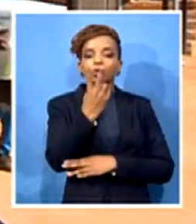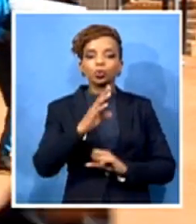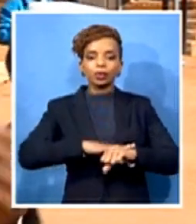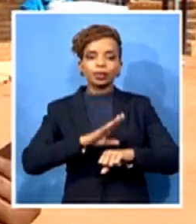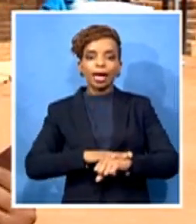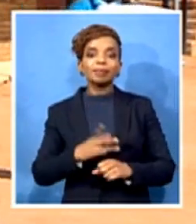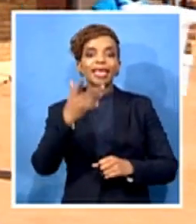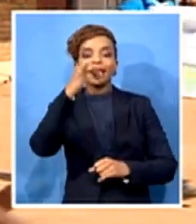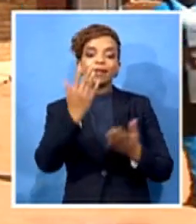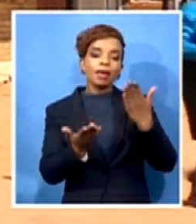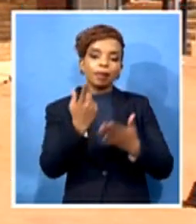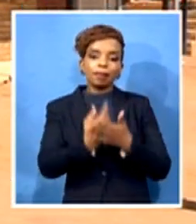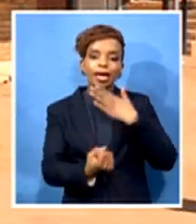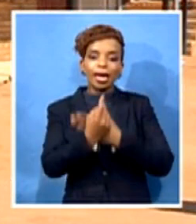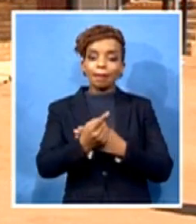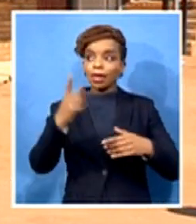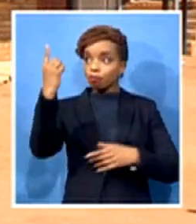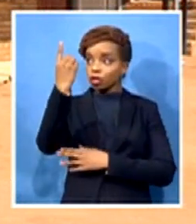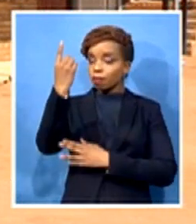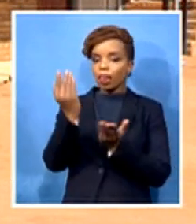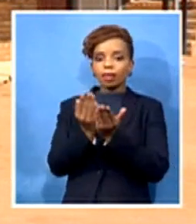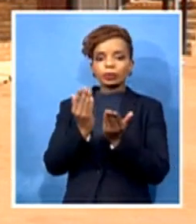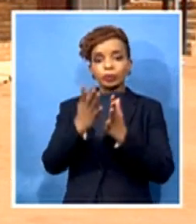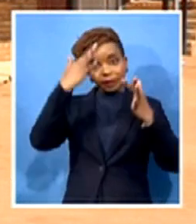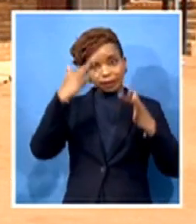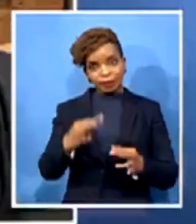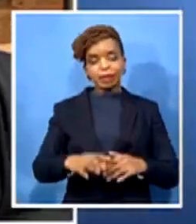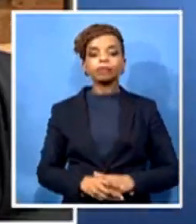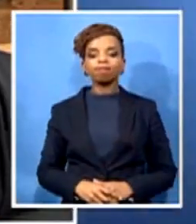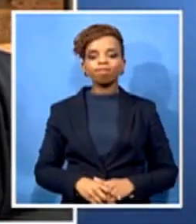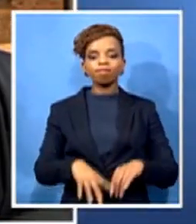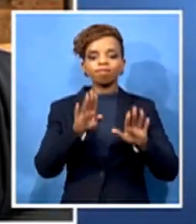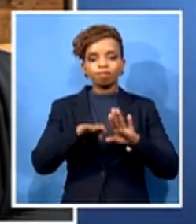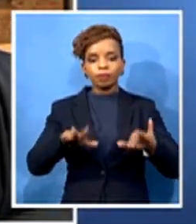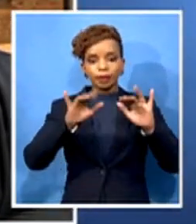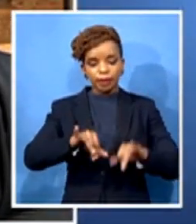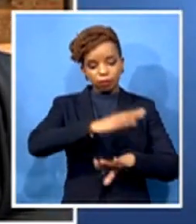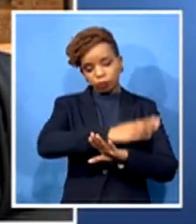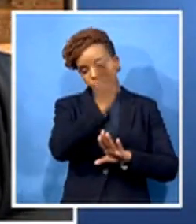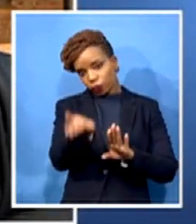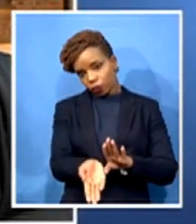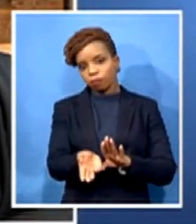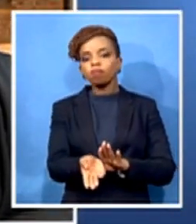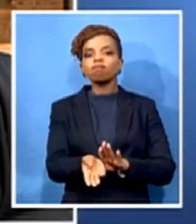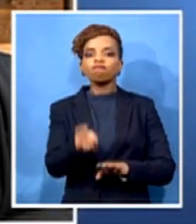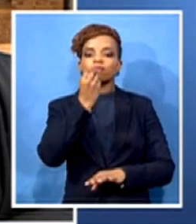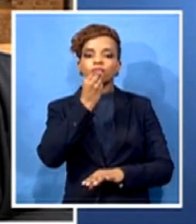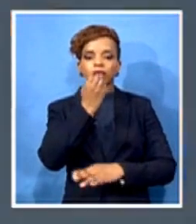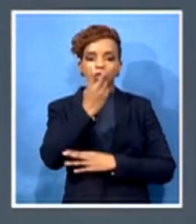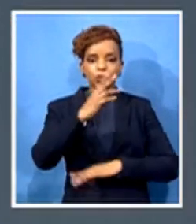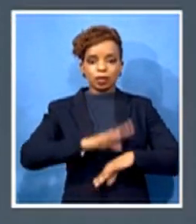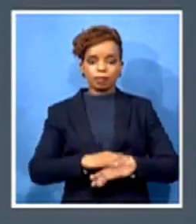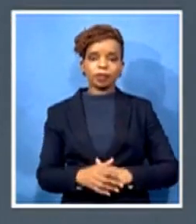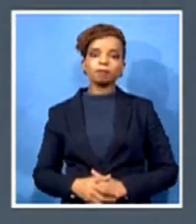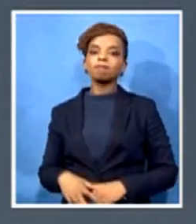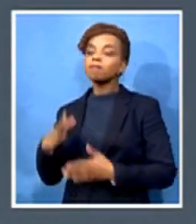extend learning hours as well as have children coming in the afternoon. Mahlako, thank you so back much you, for that update. Mahlako